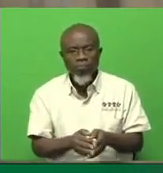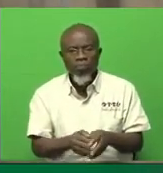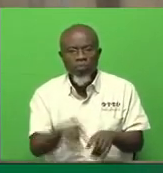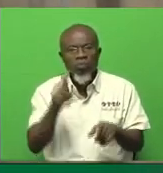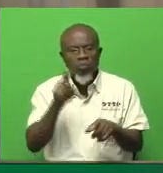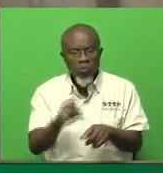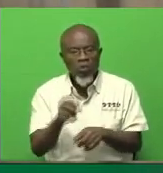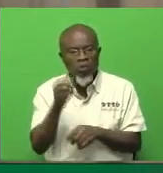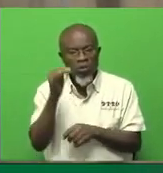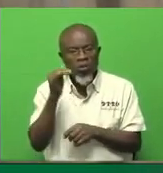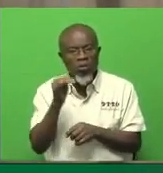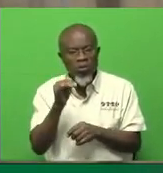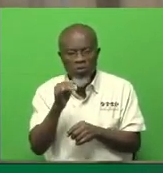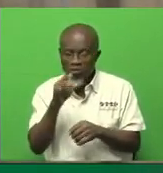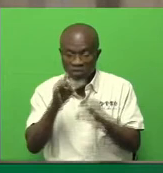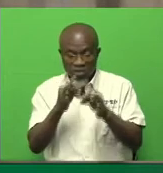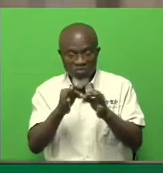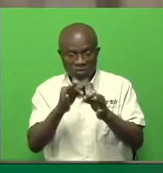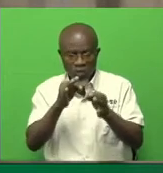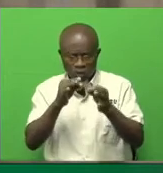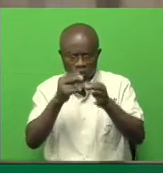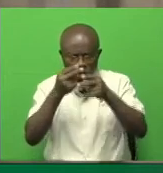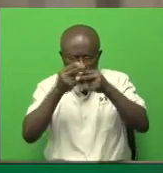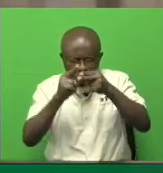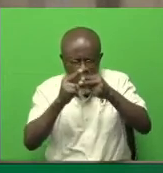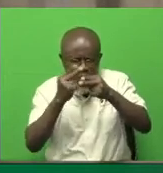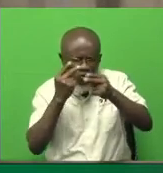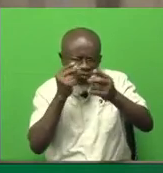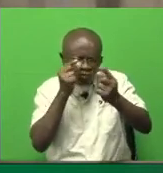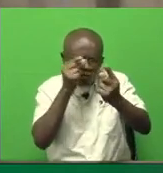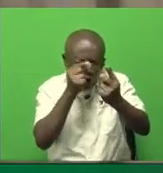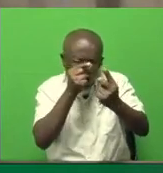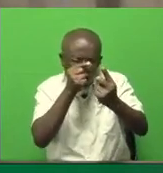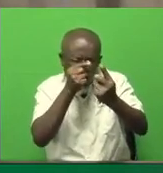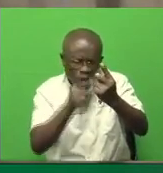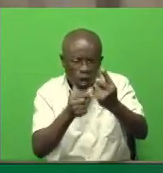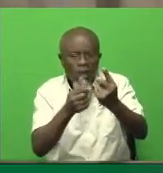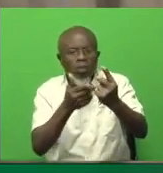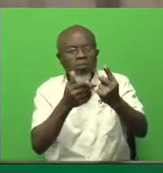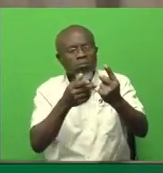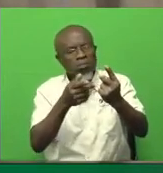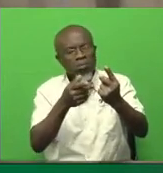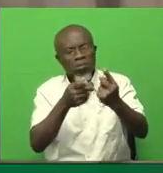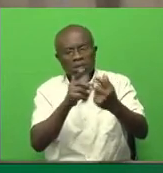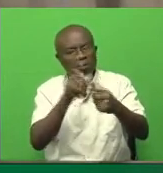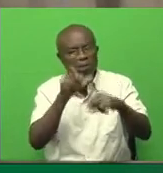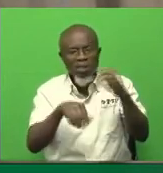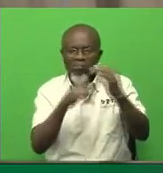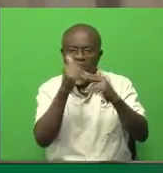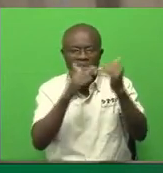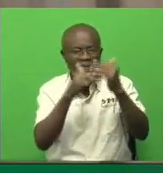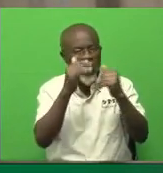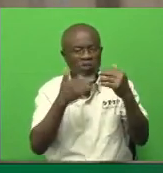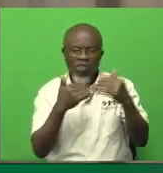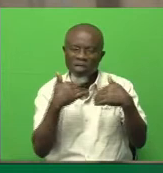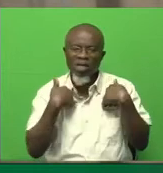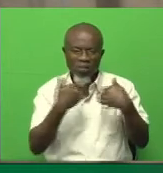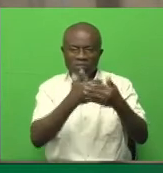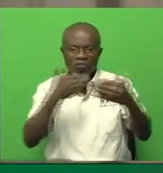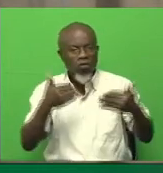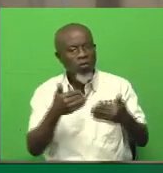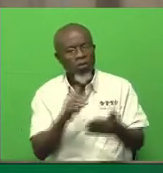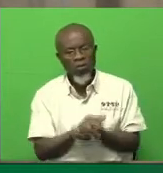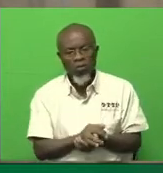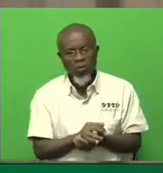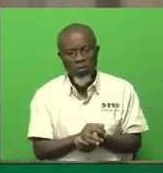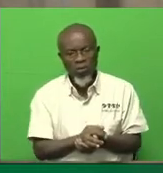what they found there before and then in during that 2015 2010 to 2015 um